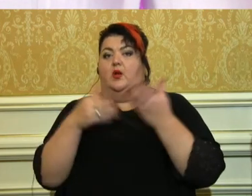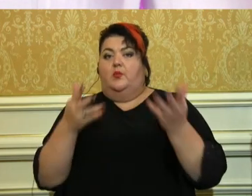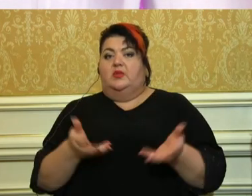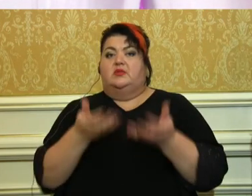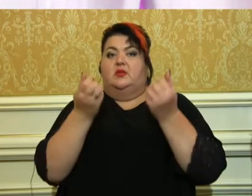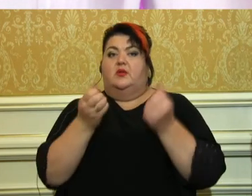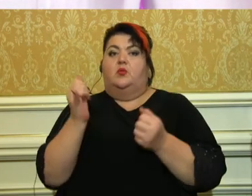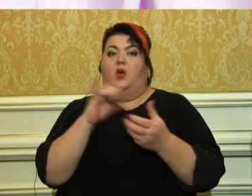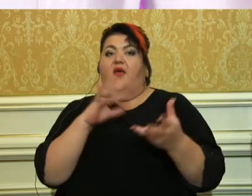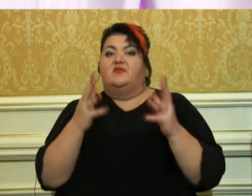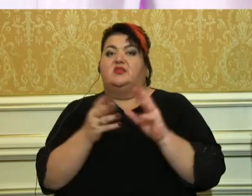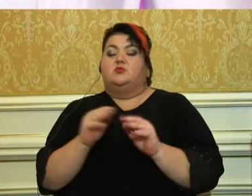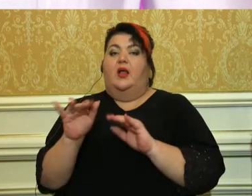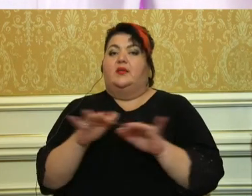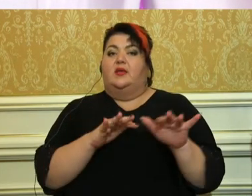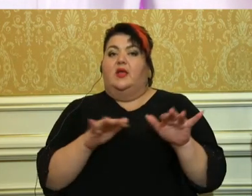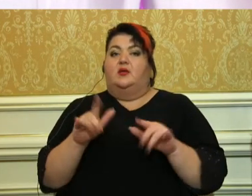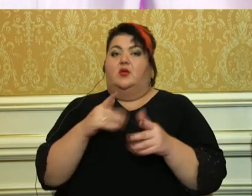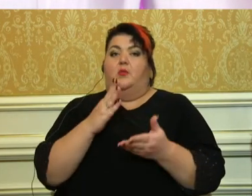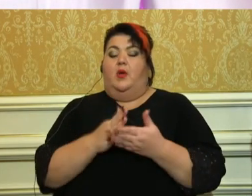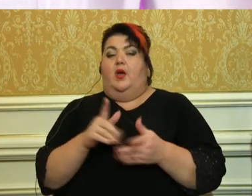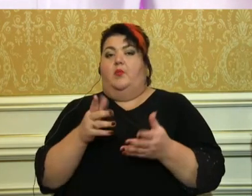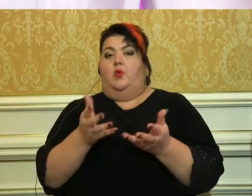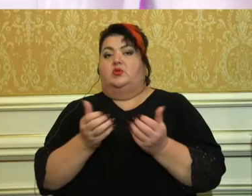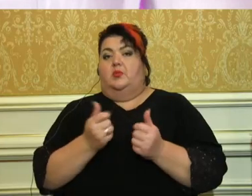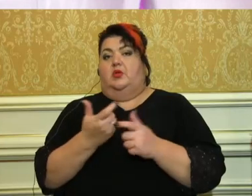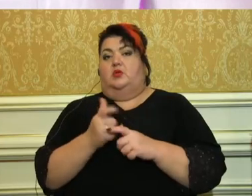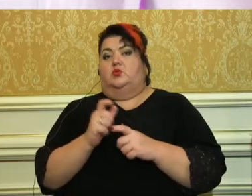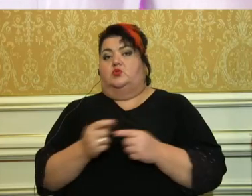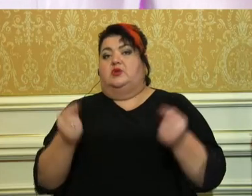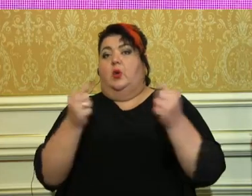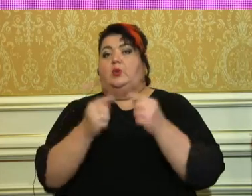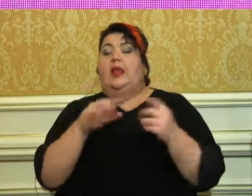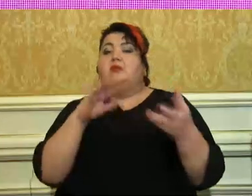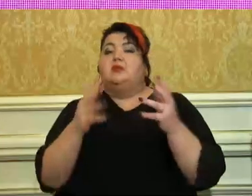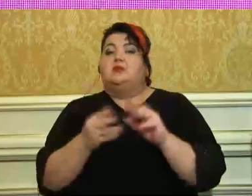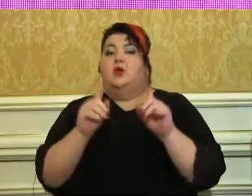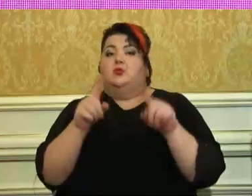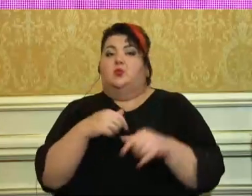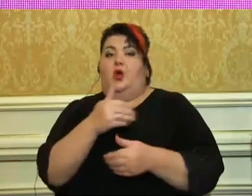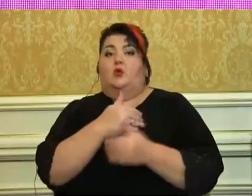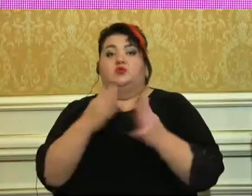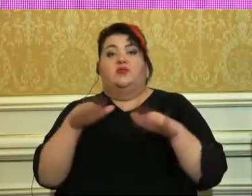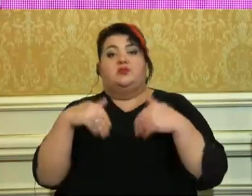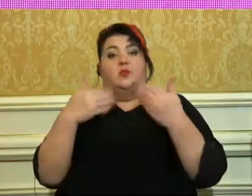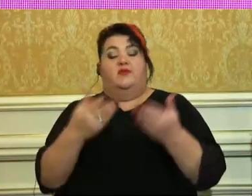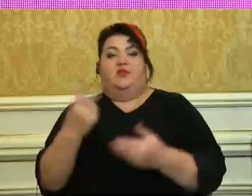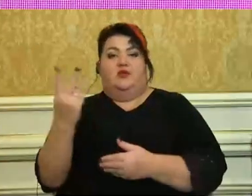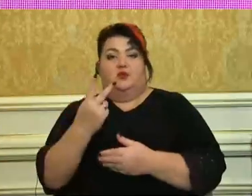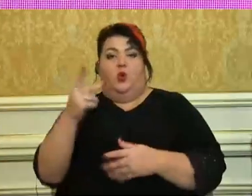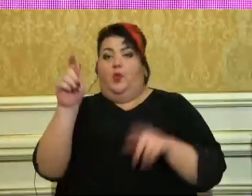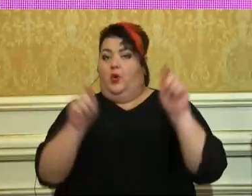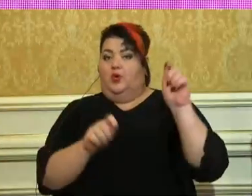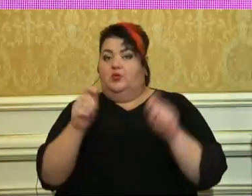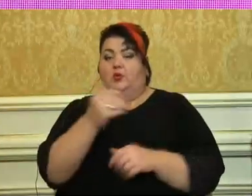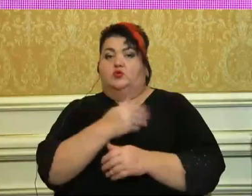for the social support, and as a result of its activity, we have very, very precise conclusions. So I